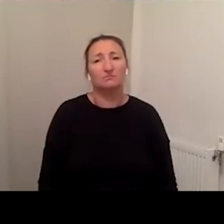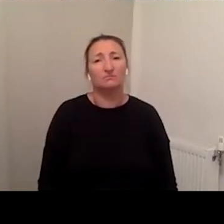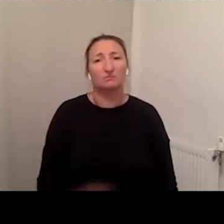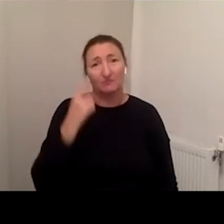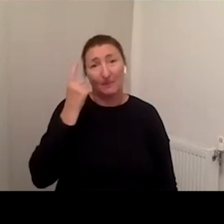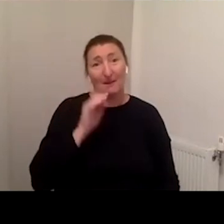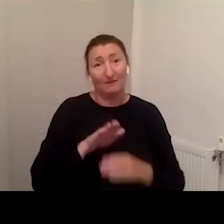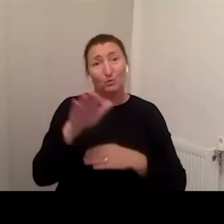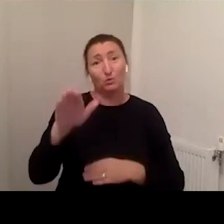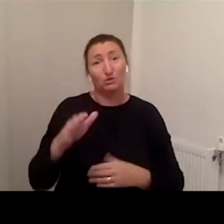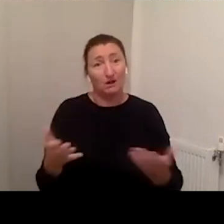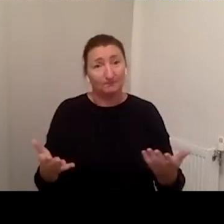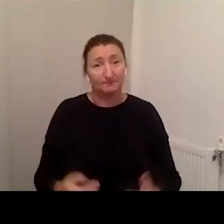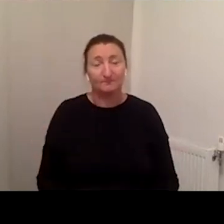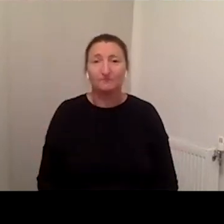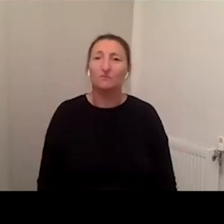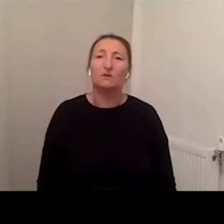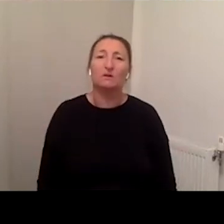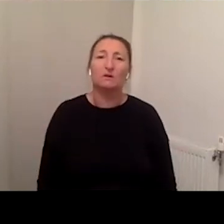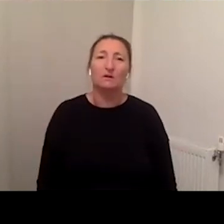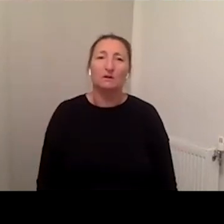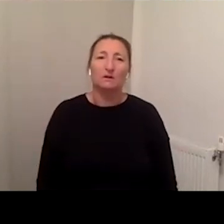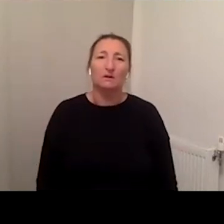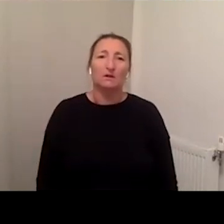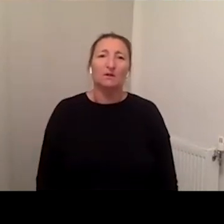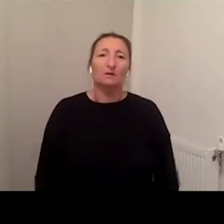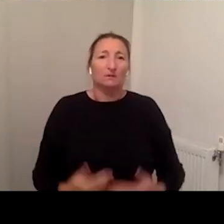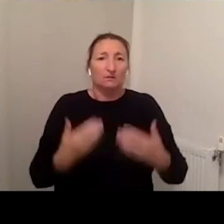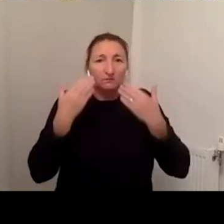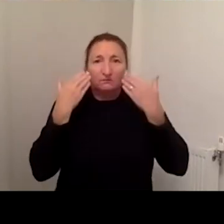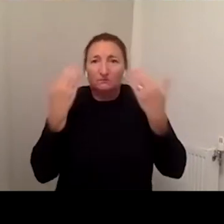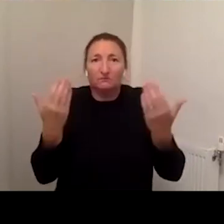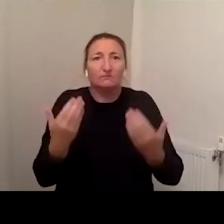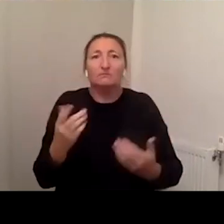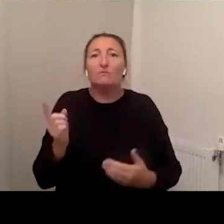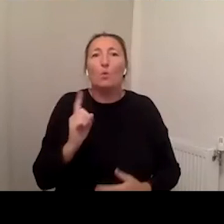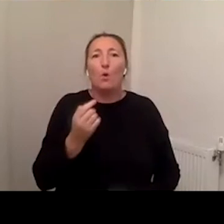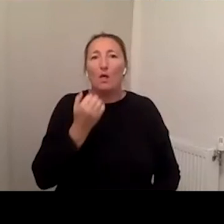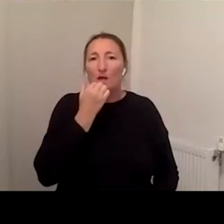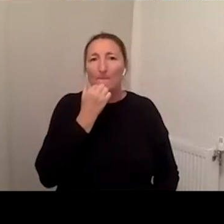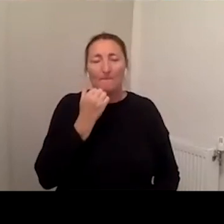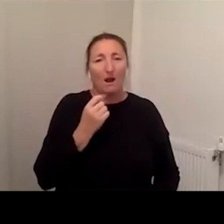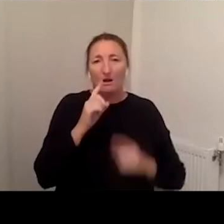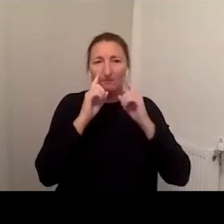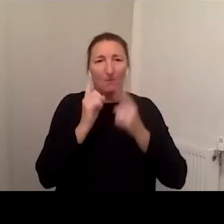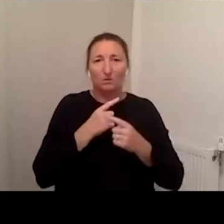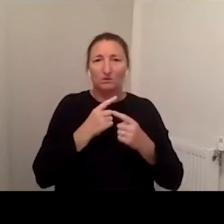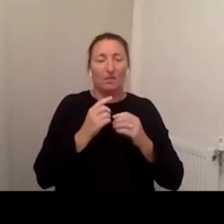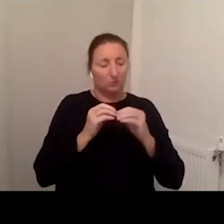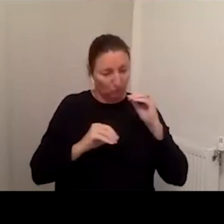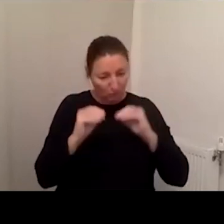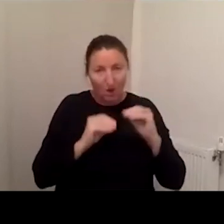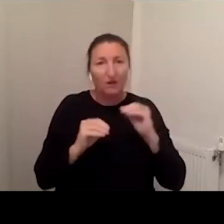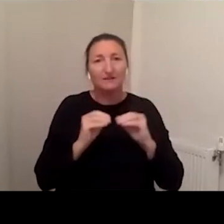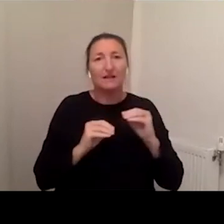with it? I can't answer the question with a number because I don't think that question has an answer in a number, because you have to really drill down. Are you talking